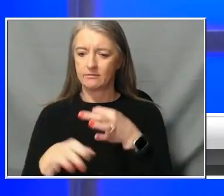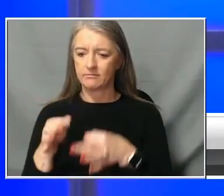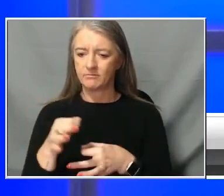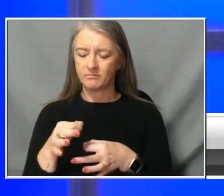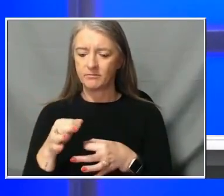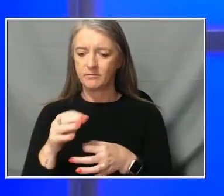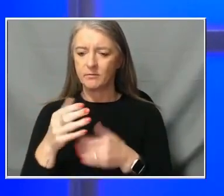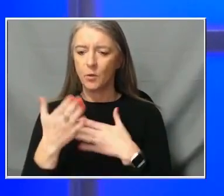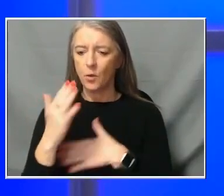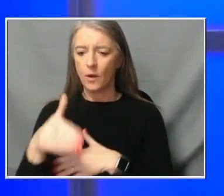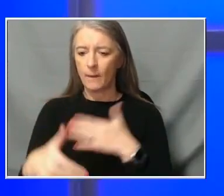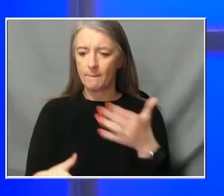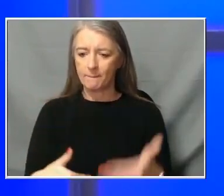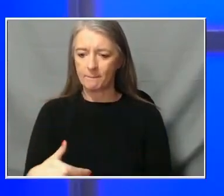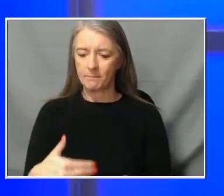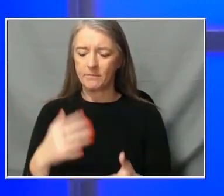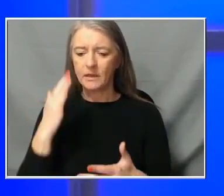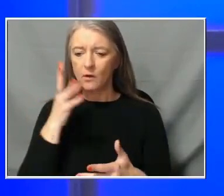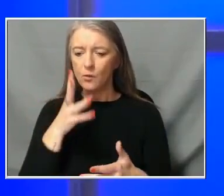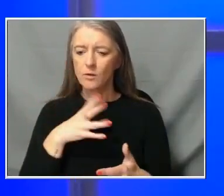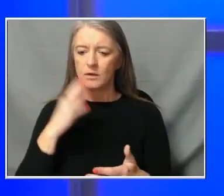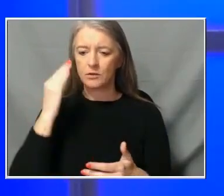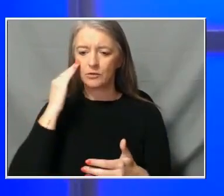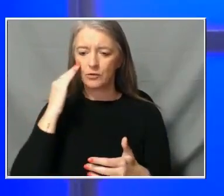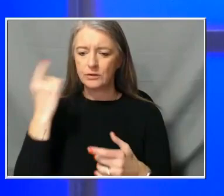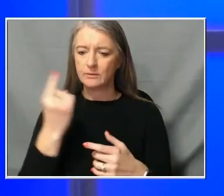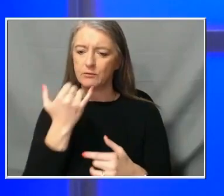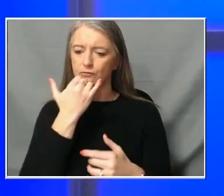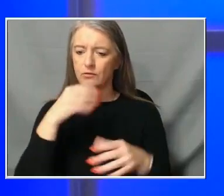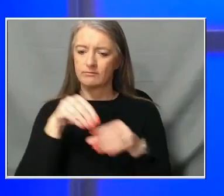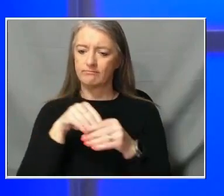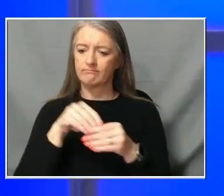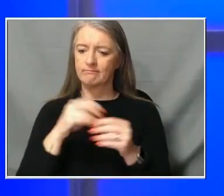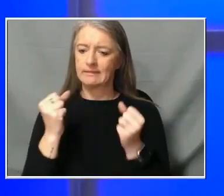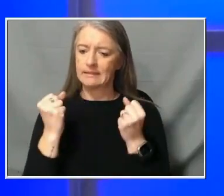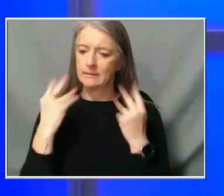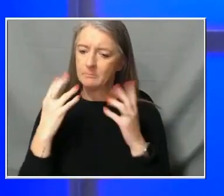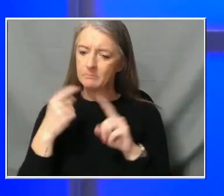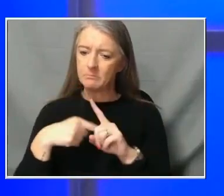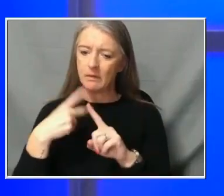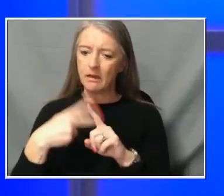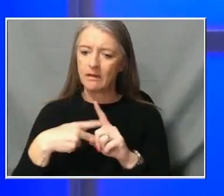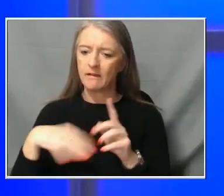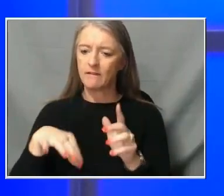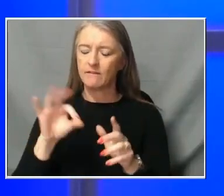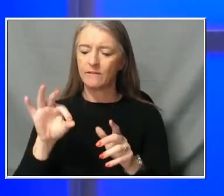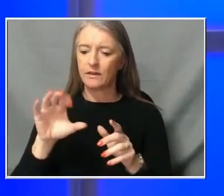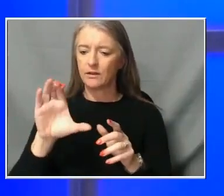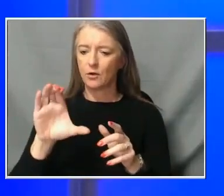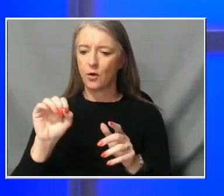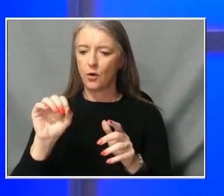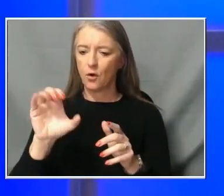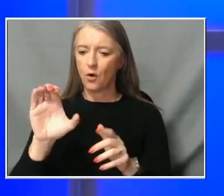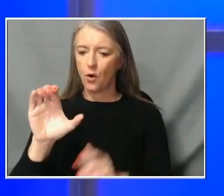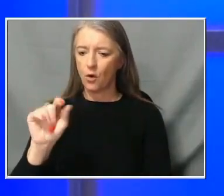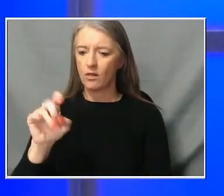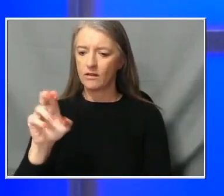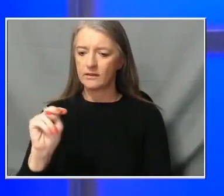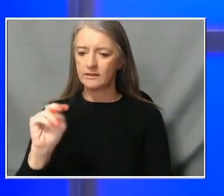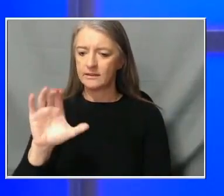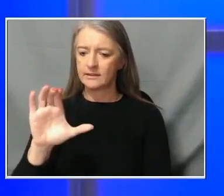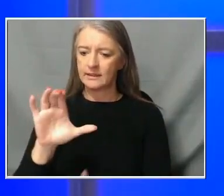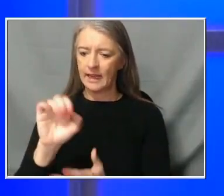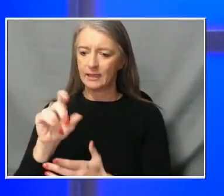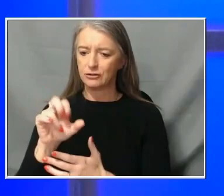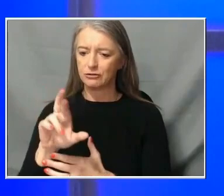meet a woman who knew something was wrong inside her. It still took months to find out she had colorectal cancer. We're going to learn the early warning signs